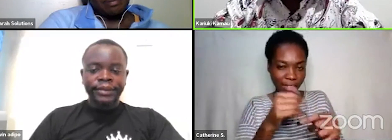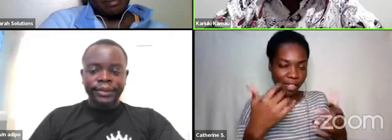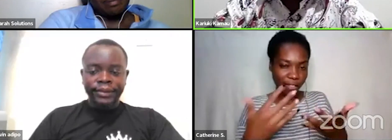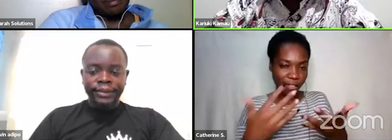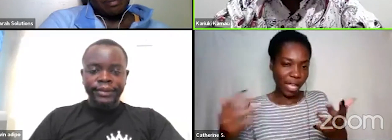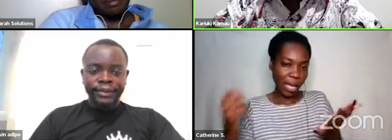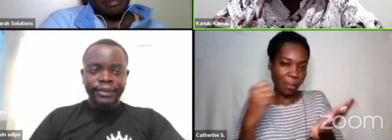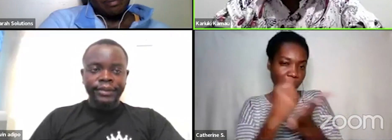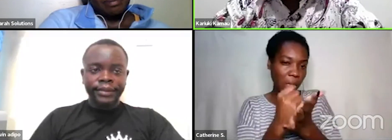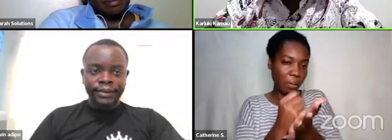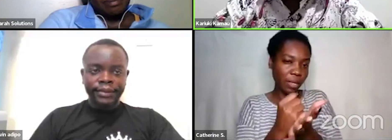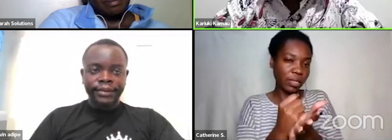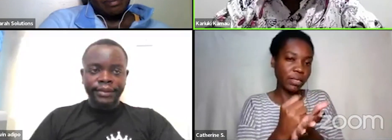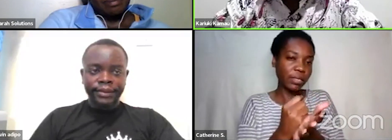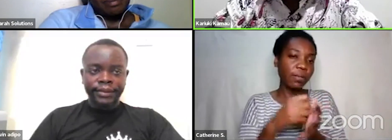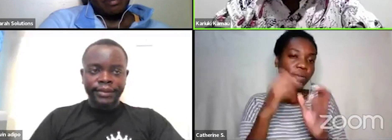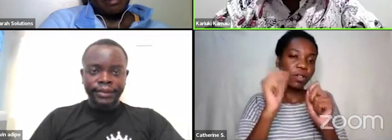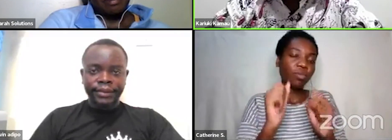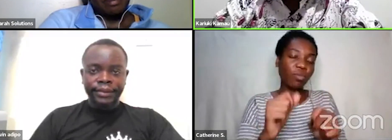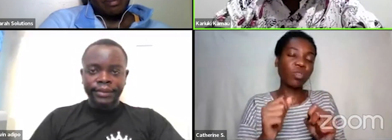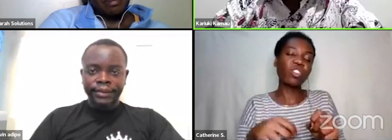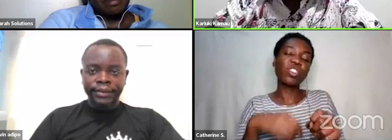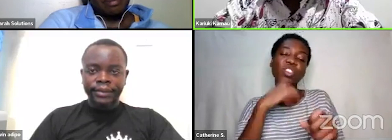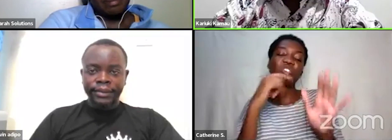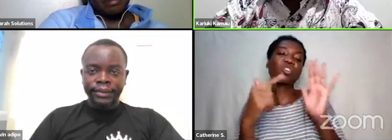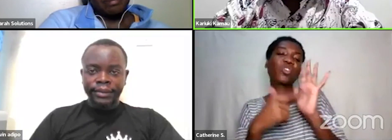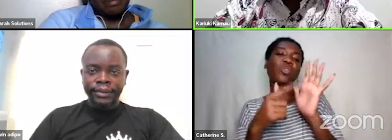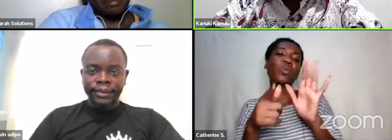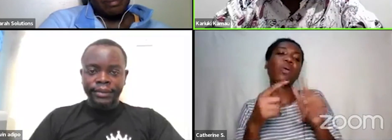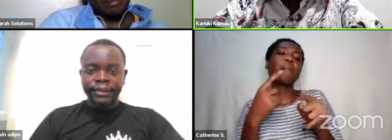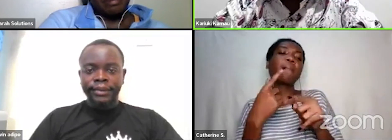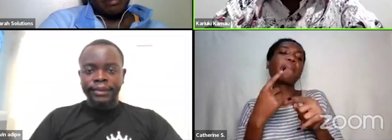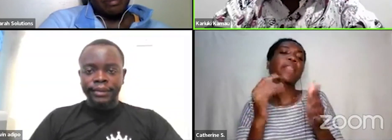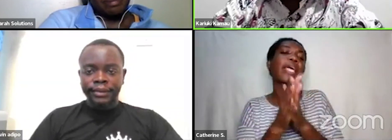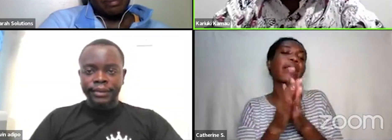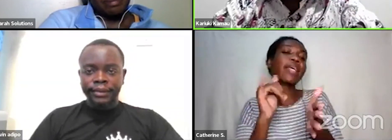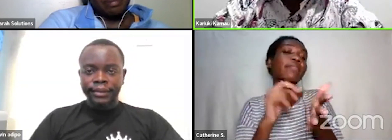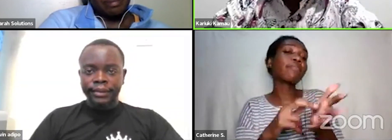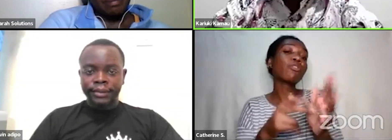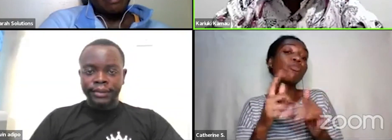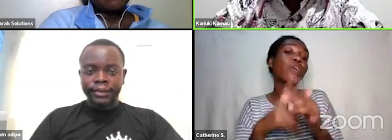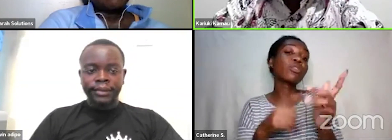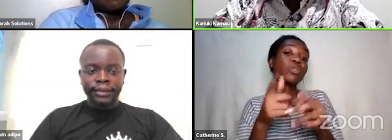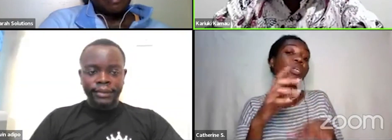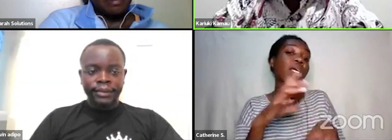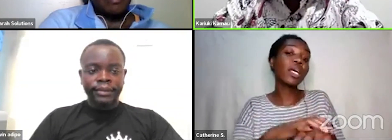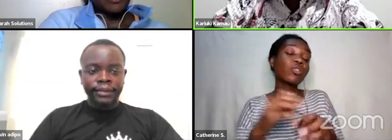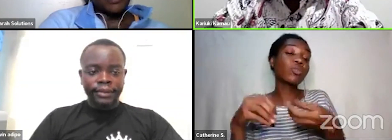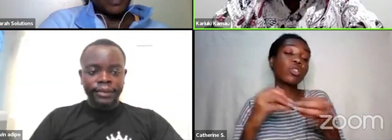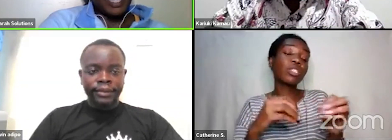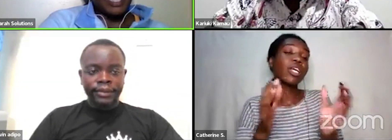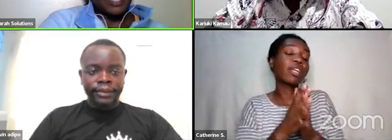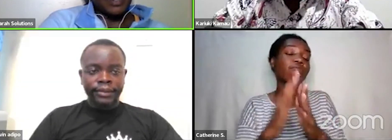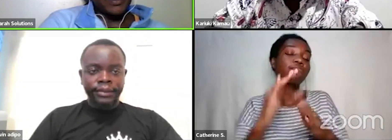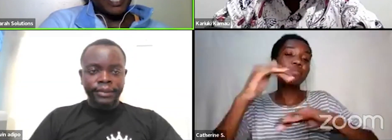can deny you, and that is getting to opportunities and limiting you in time. All right.